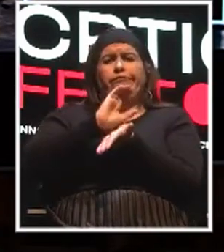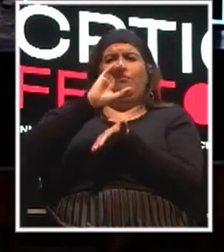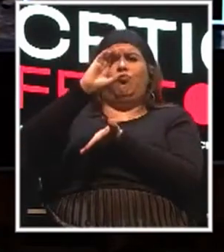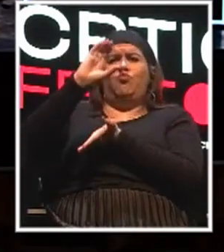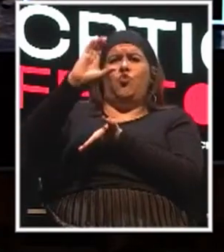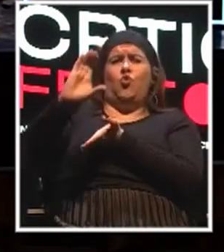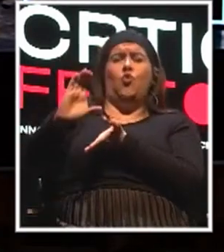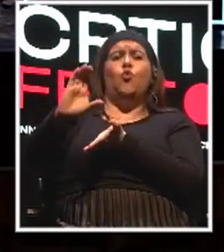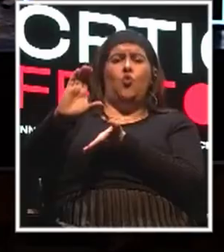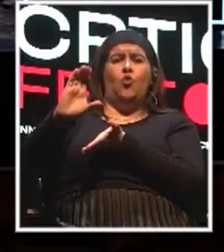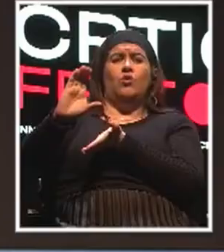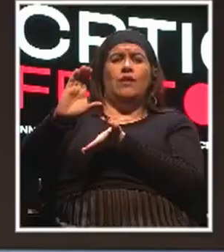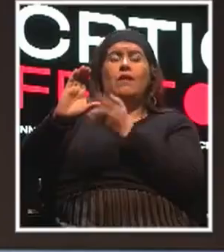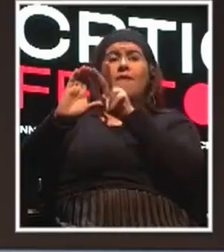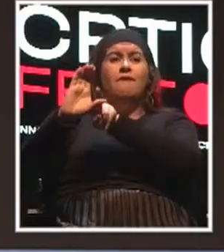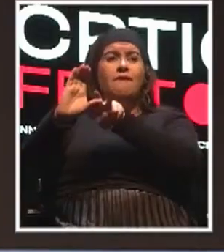look fat or stupid,